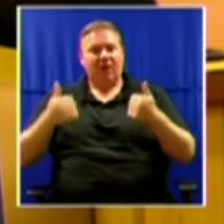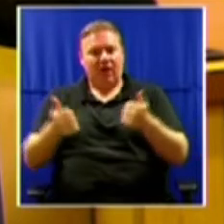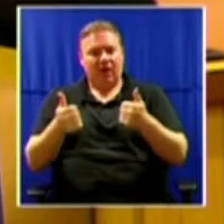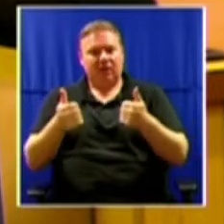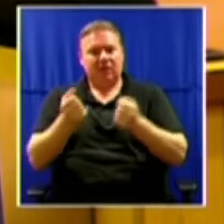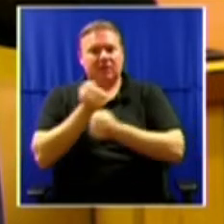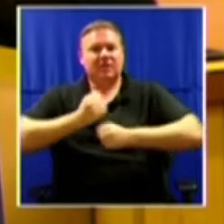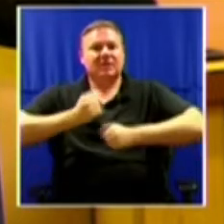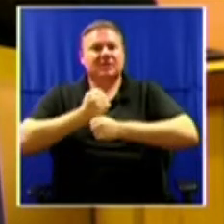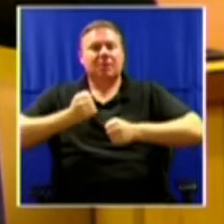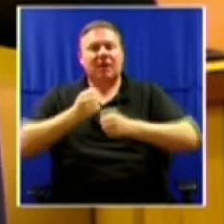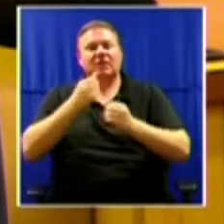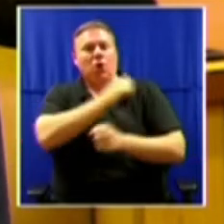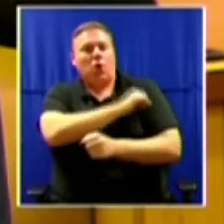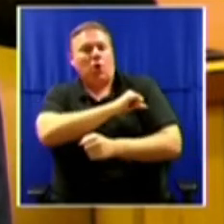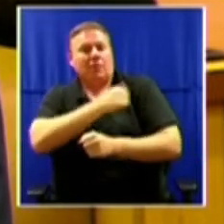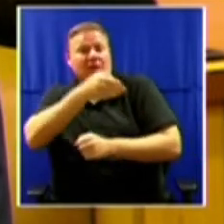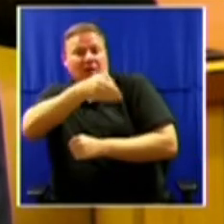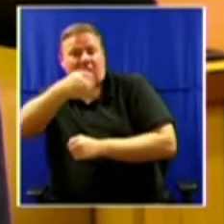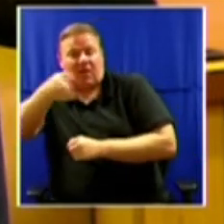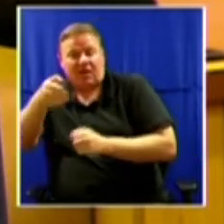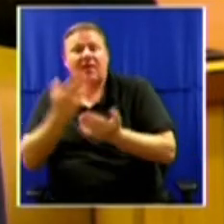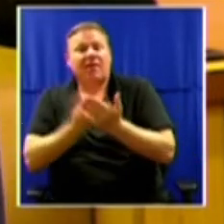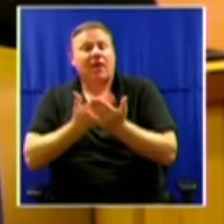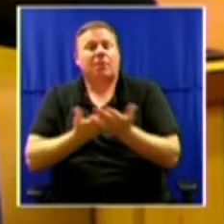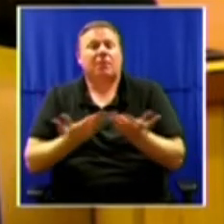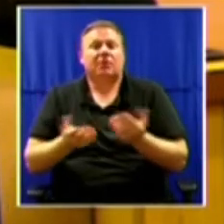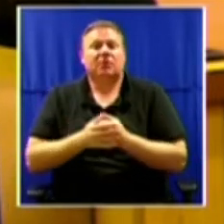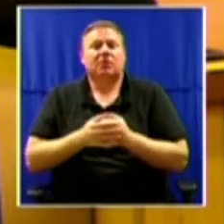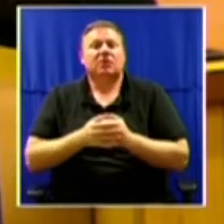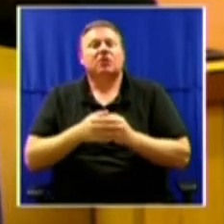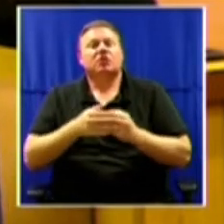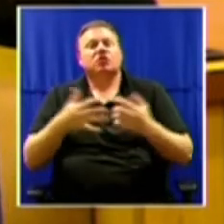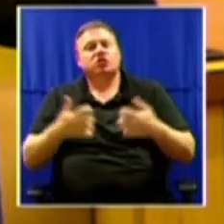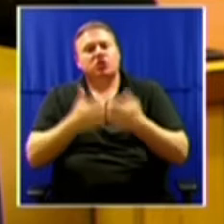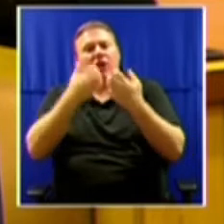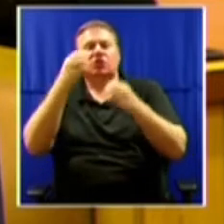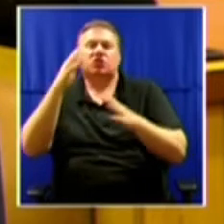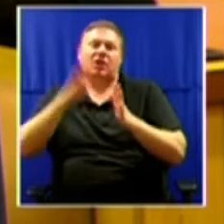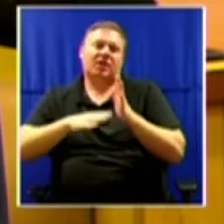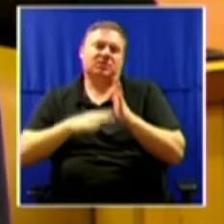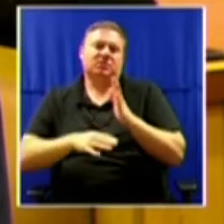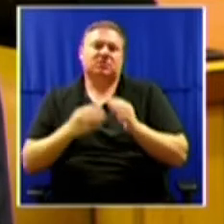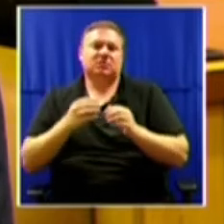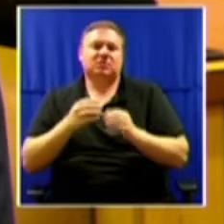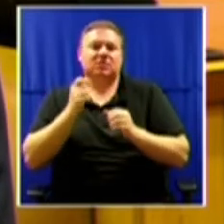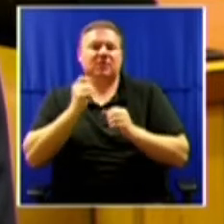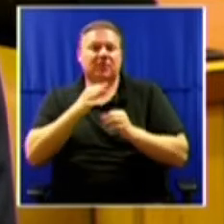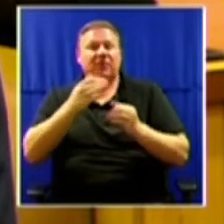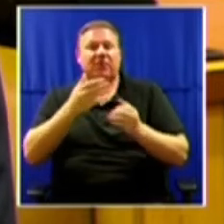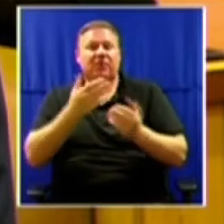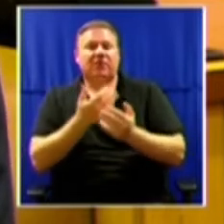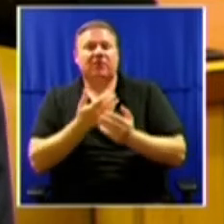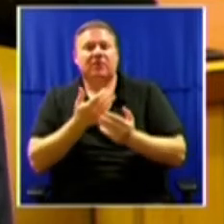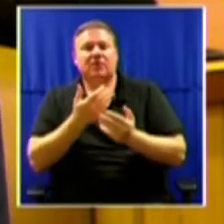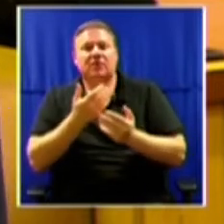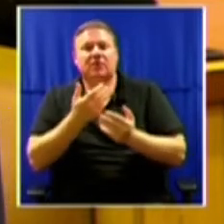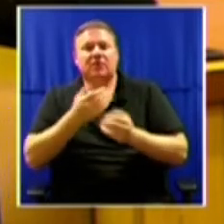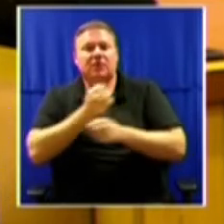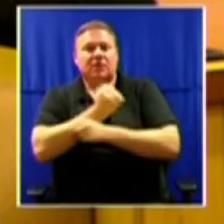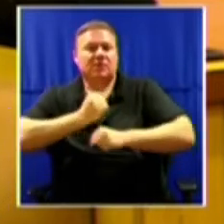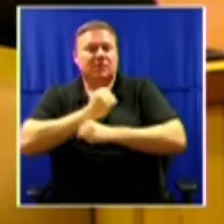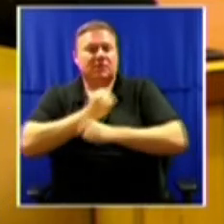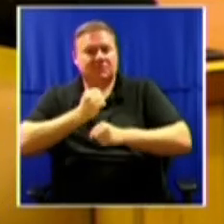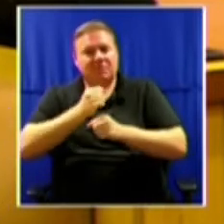Space being available in the hospital makes it less challenging to establish a site than the process of procuring a park home in